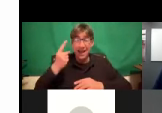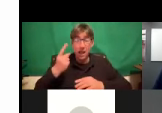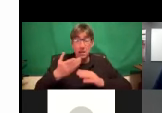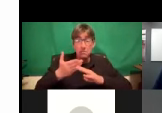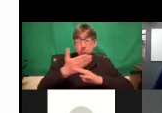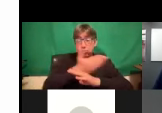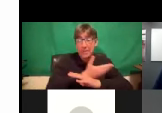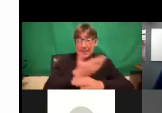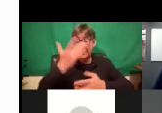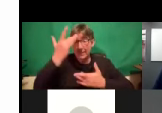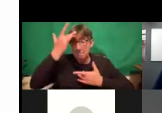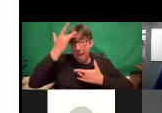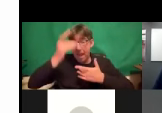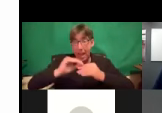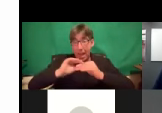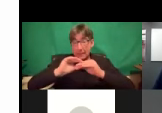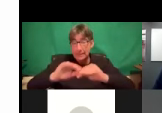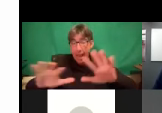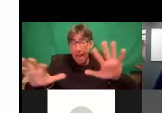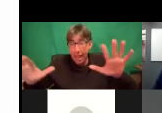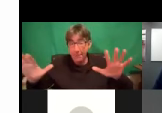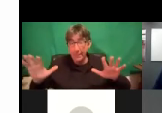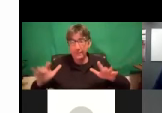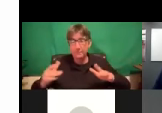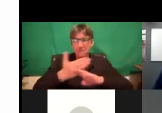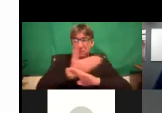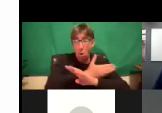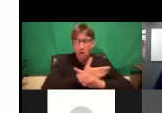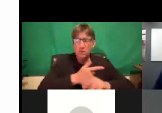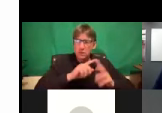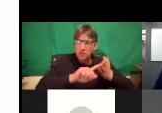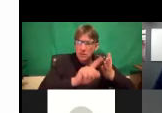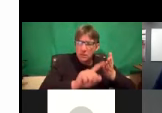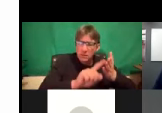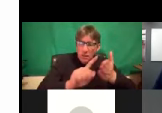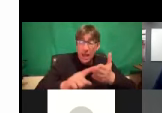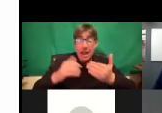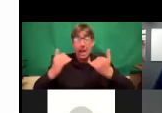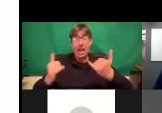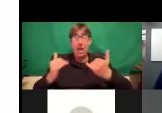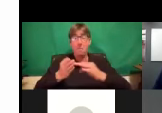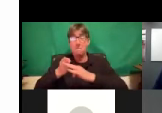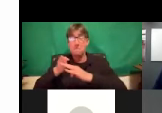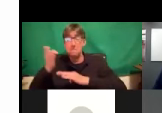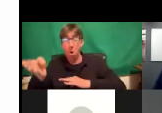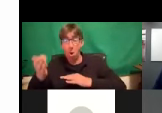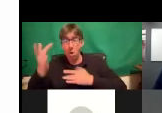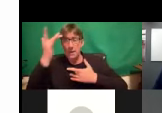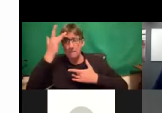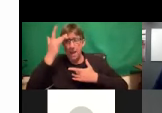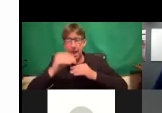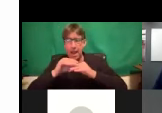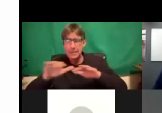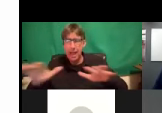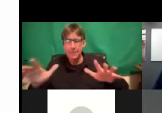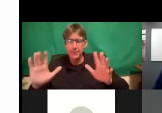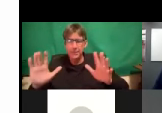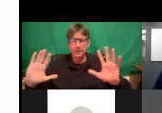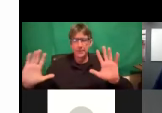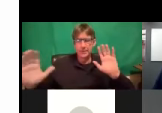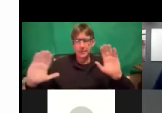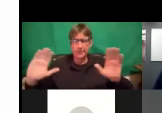about how mobility and transportations have changed post-pandemic. And when we think about service, we're trying to do so